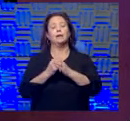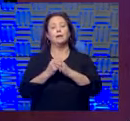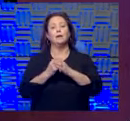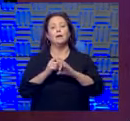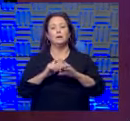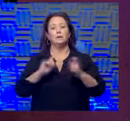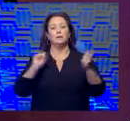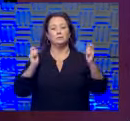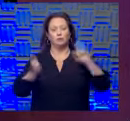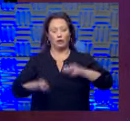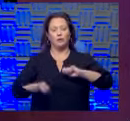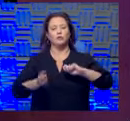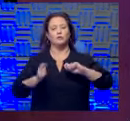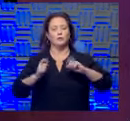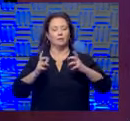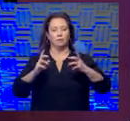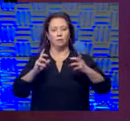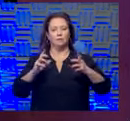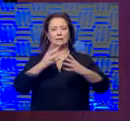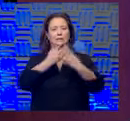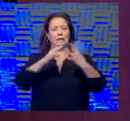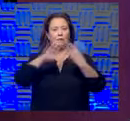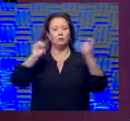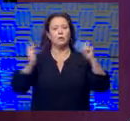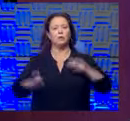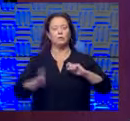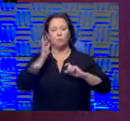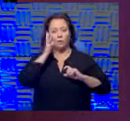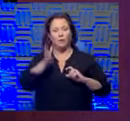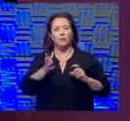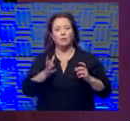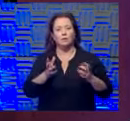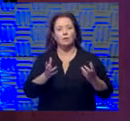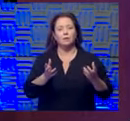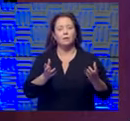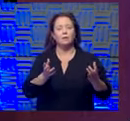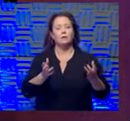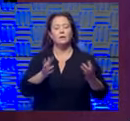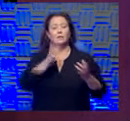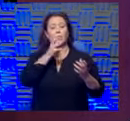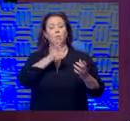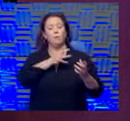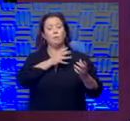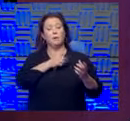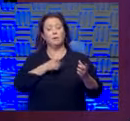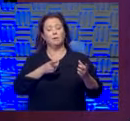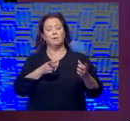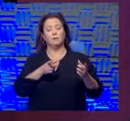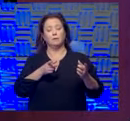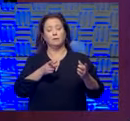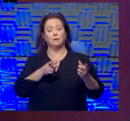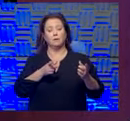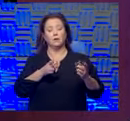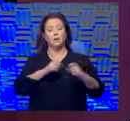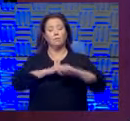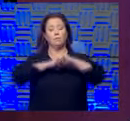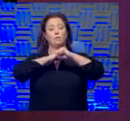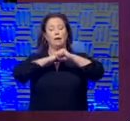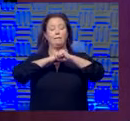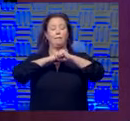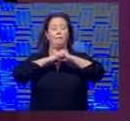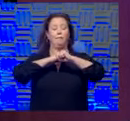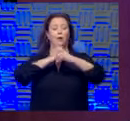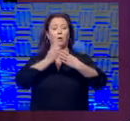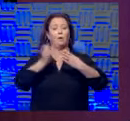going to be lots of engineering changes. There's going to be schedule changes. And I think the woman can probably, with protective measures in